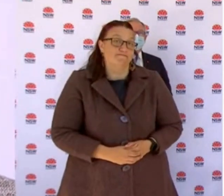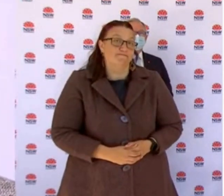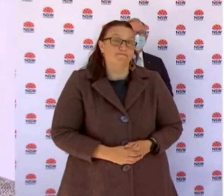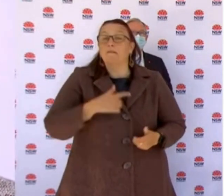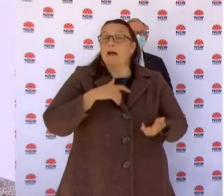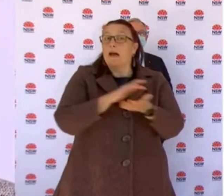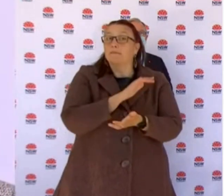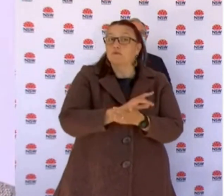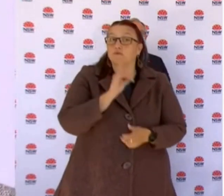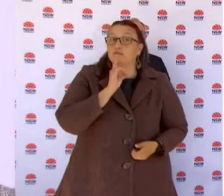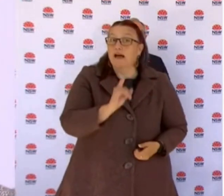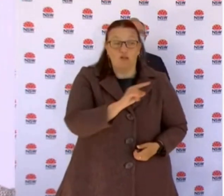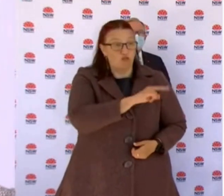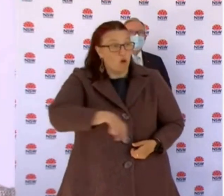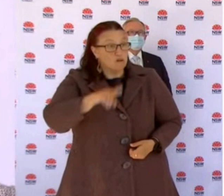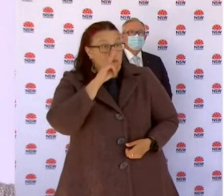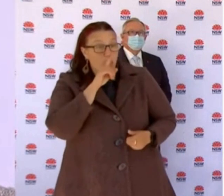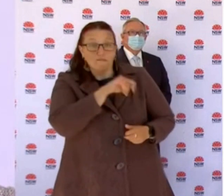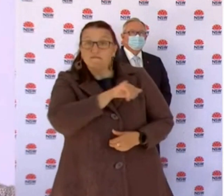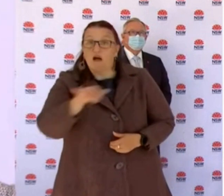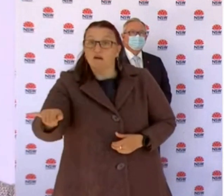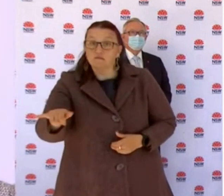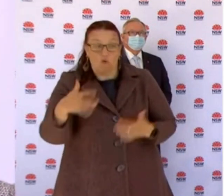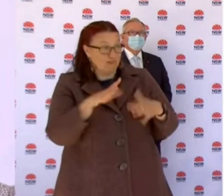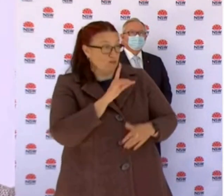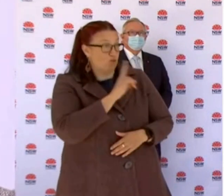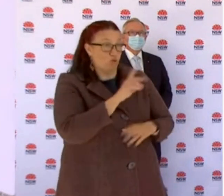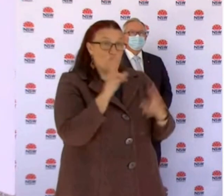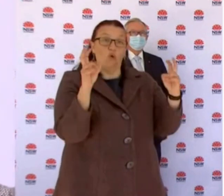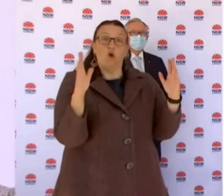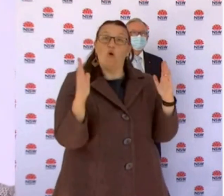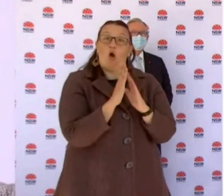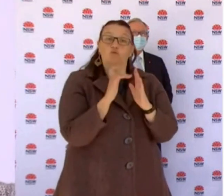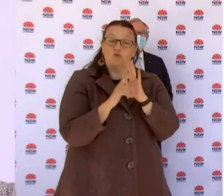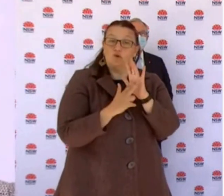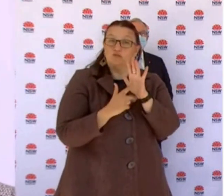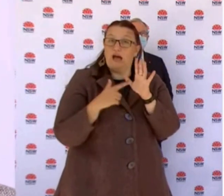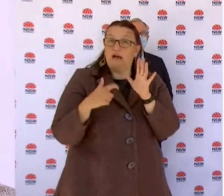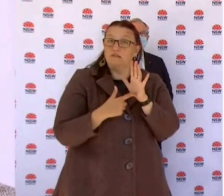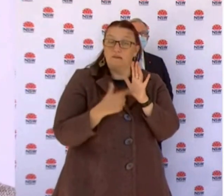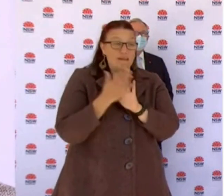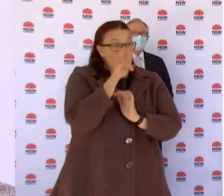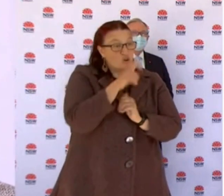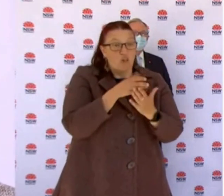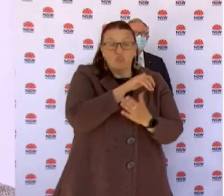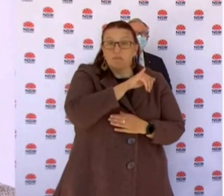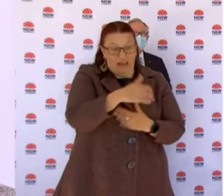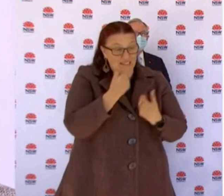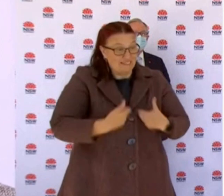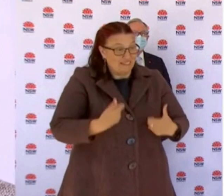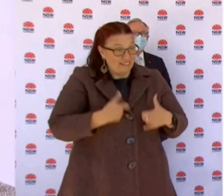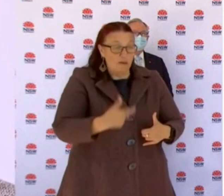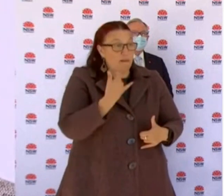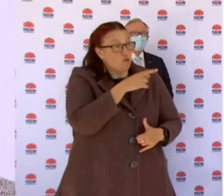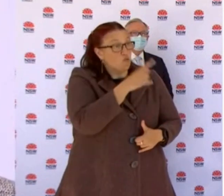individuals, we had already identified them as close contacts and they were isolating and therefore posed no other risk